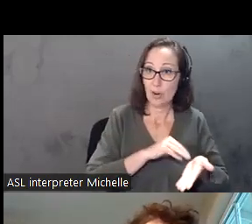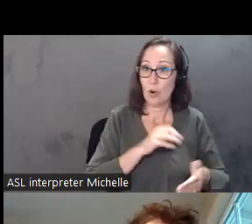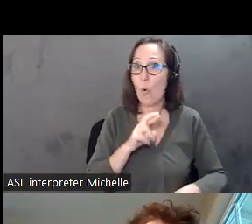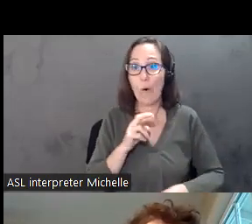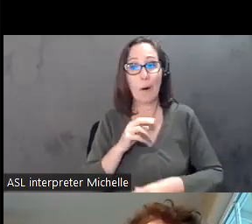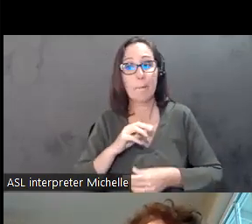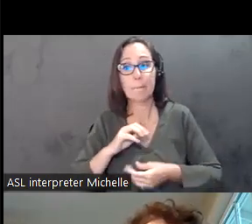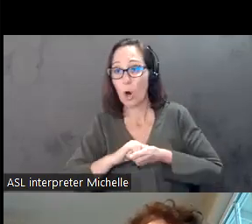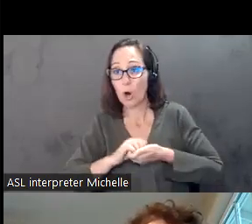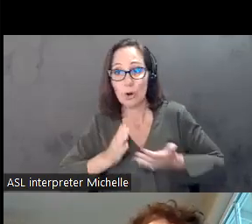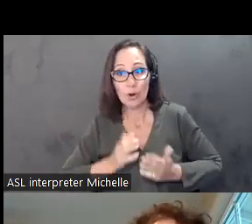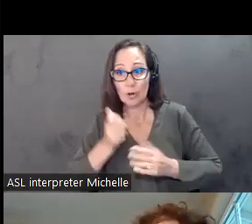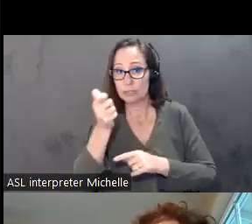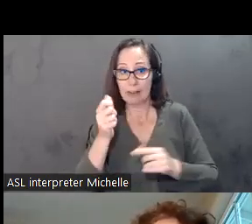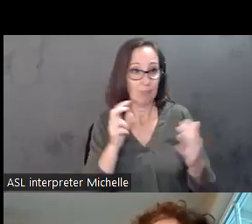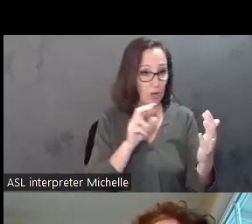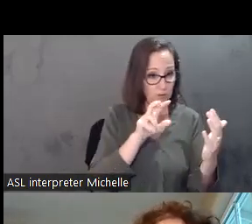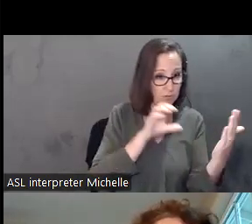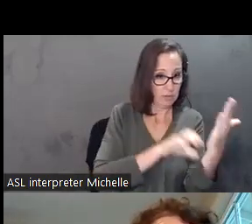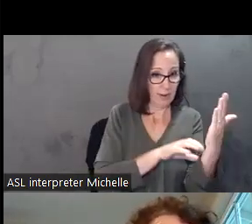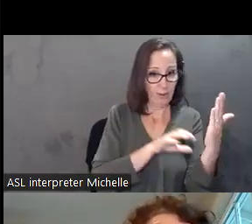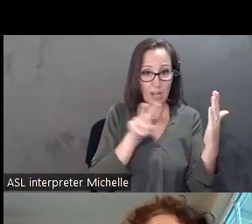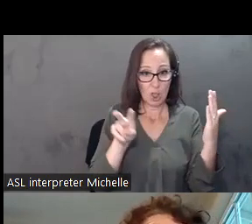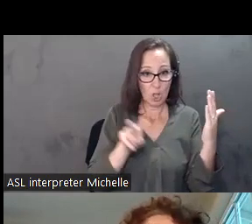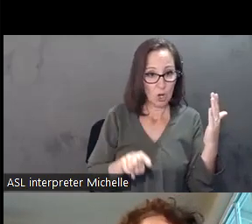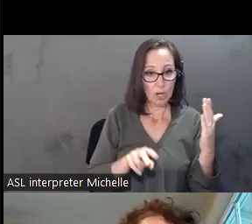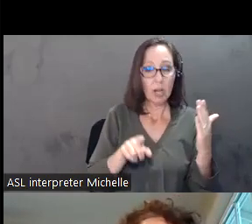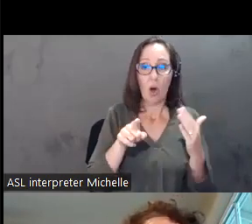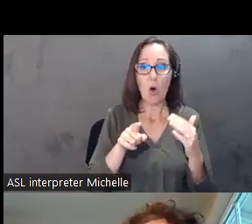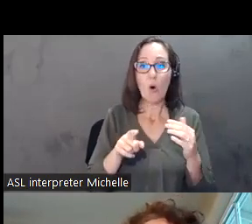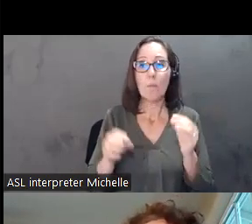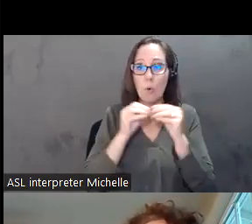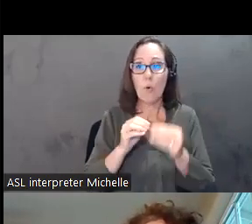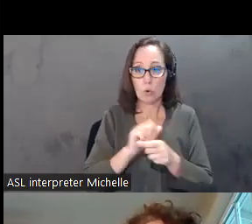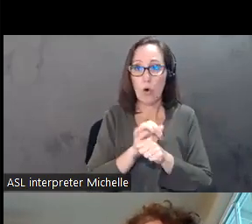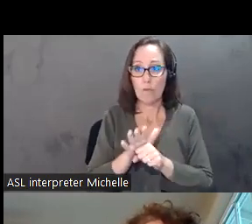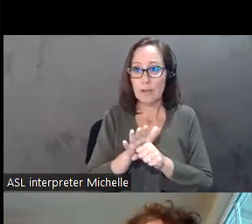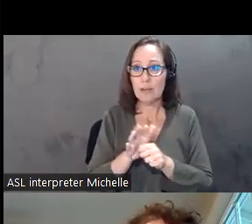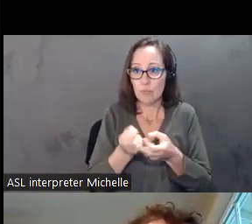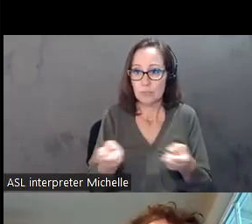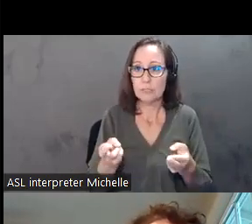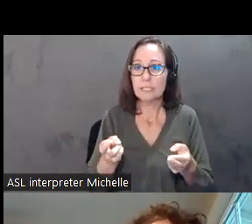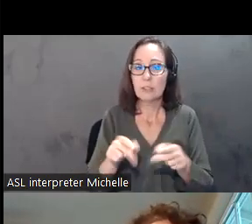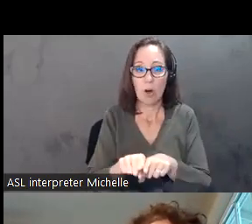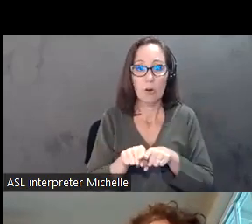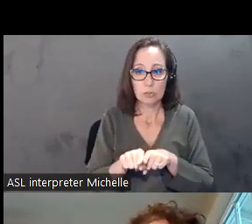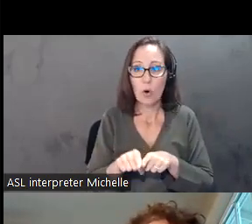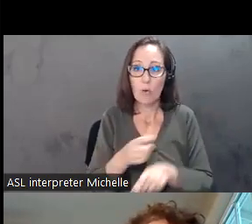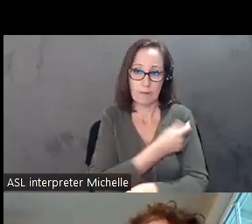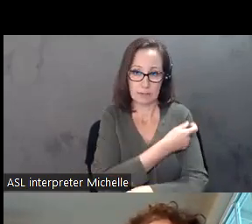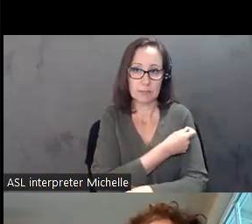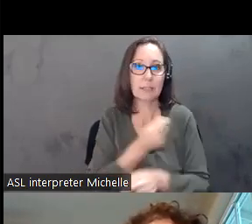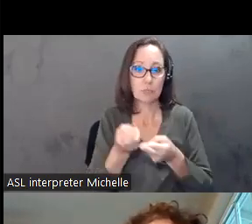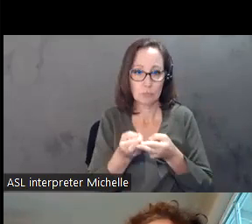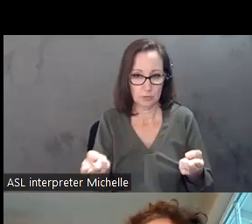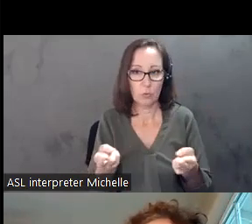if you look in this area, you'll find additional COVID resources, and you can also find additional COVID vaccine